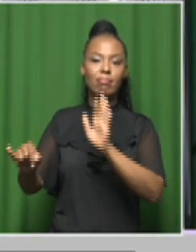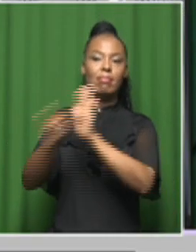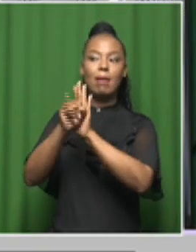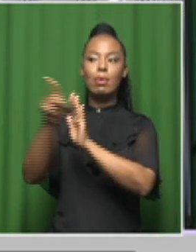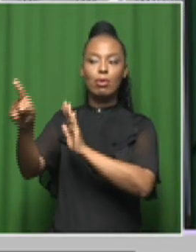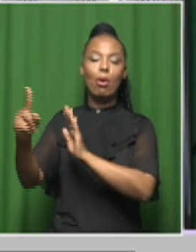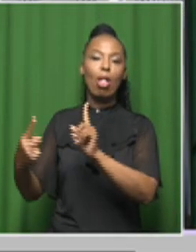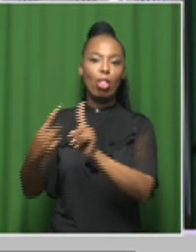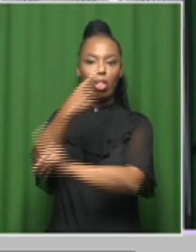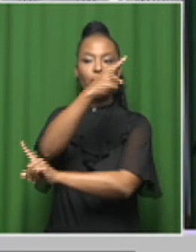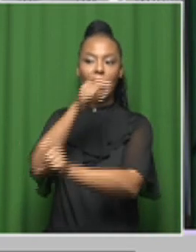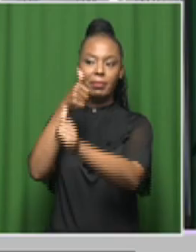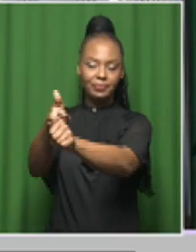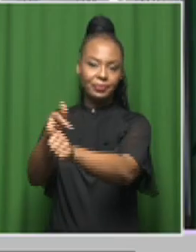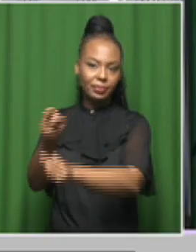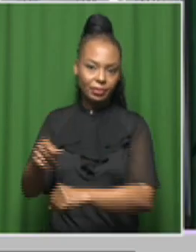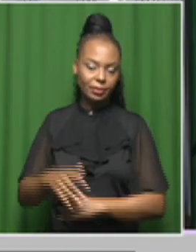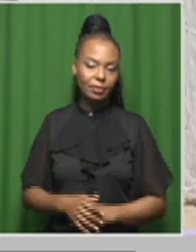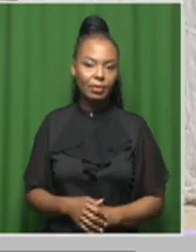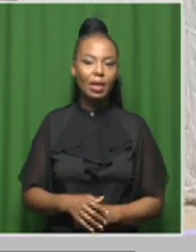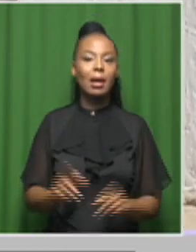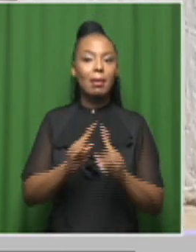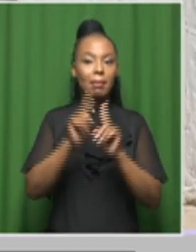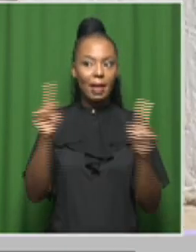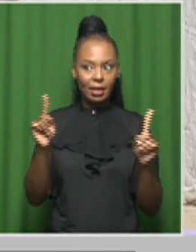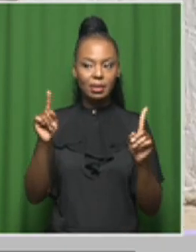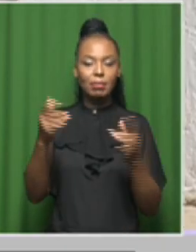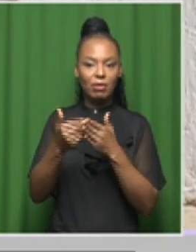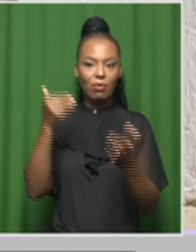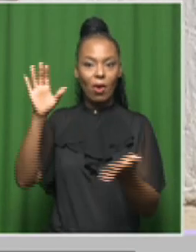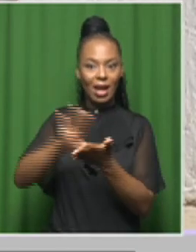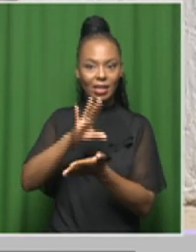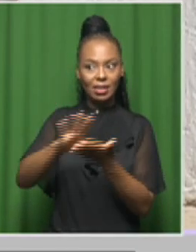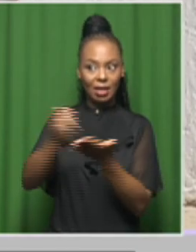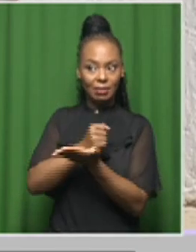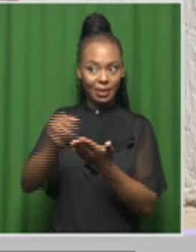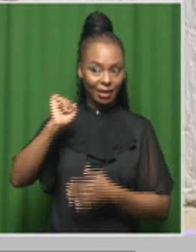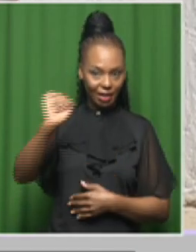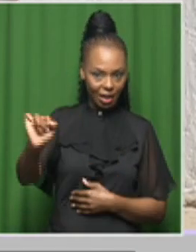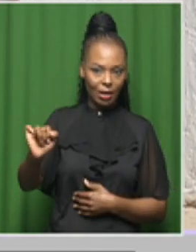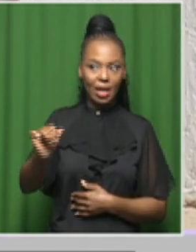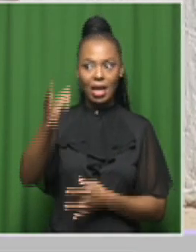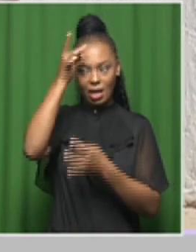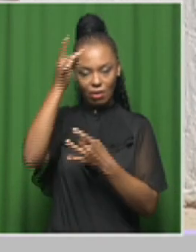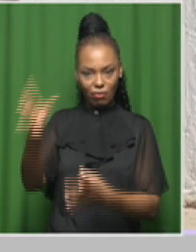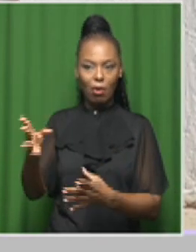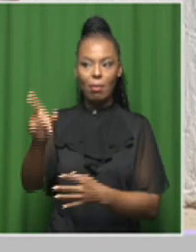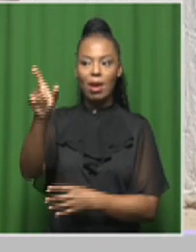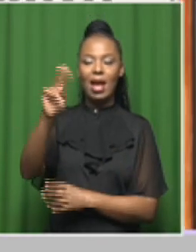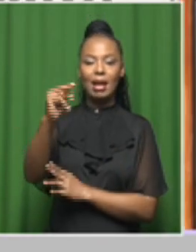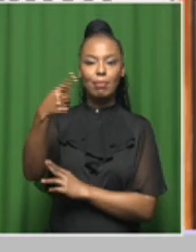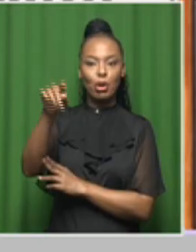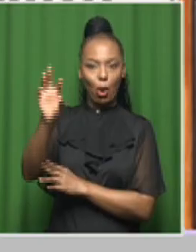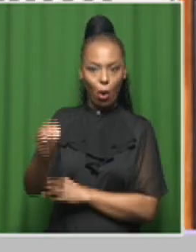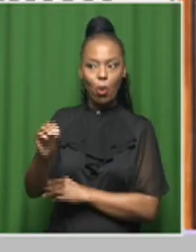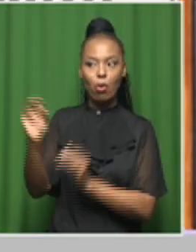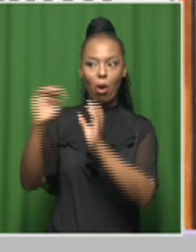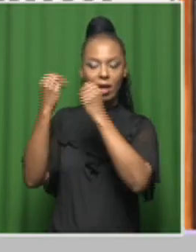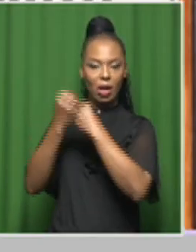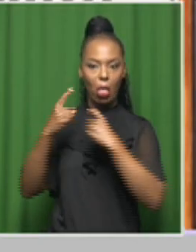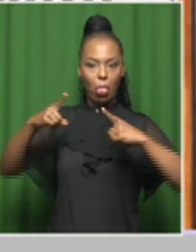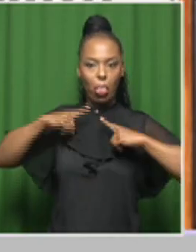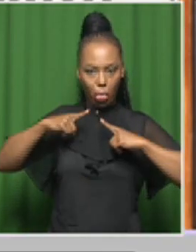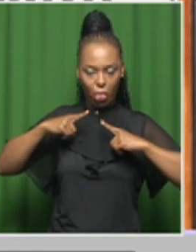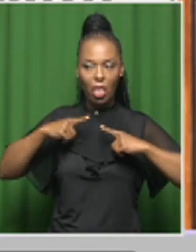But before we even get to the deregistration, we do send the non-compliance notice to remind them that, remember,